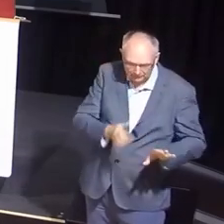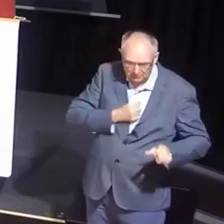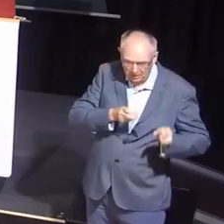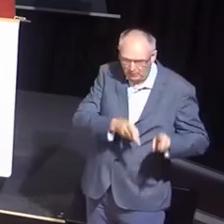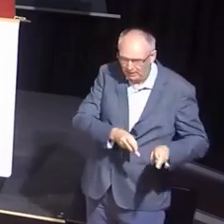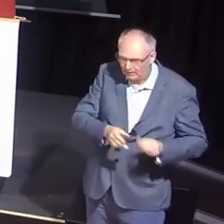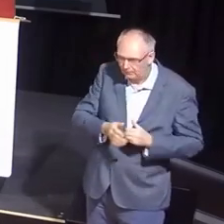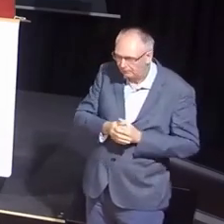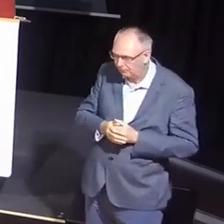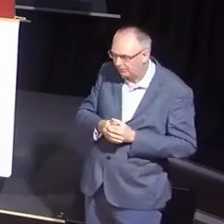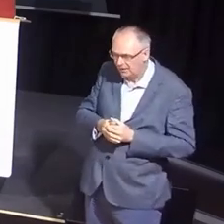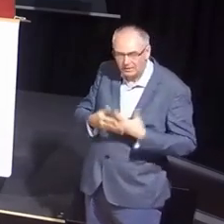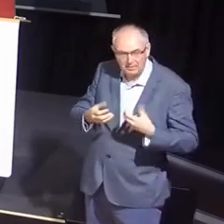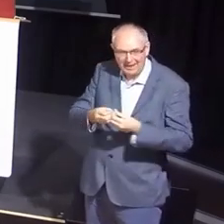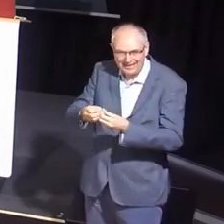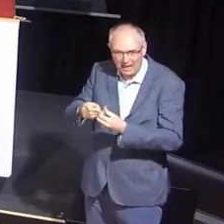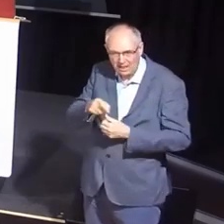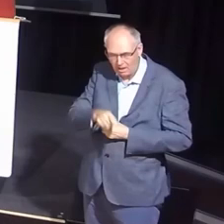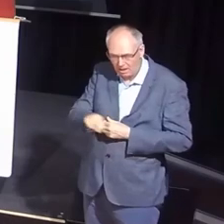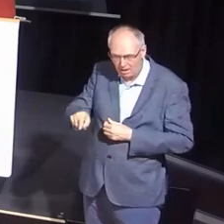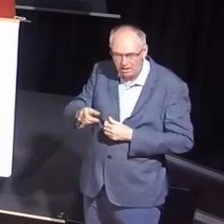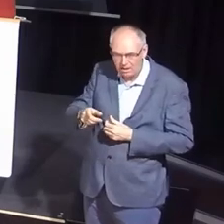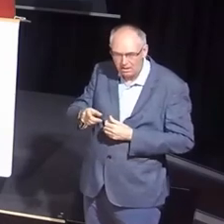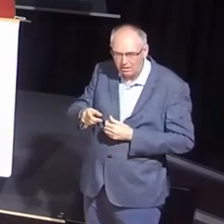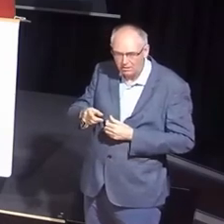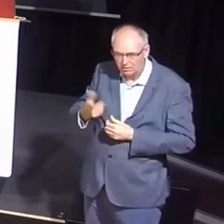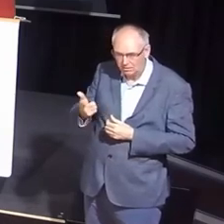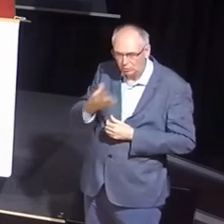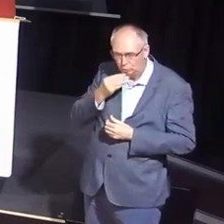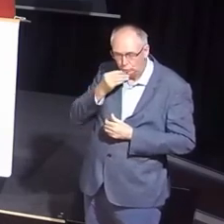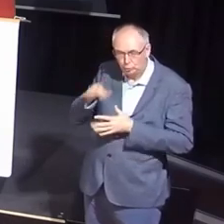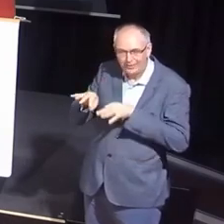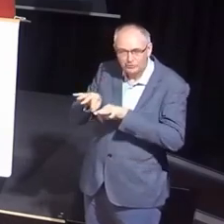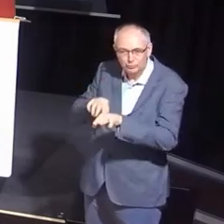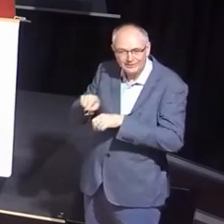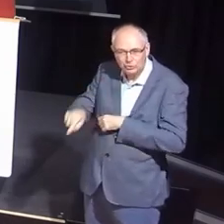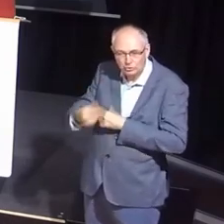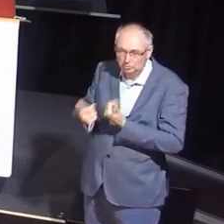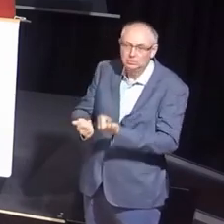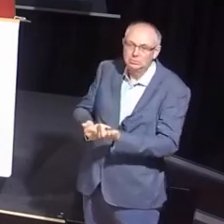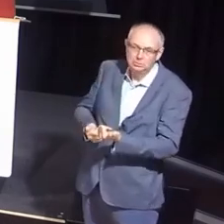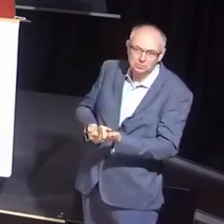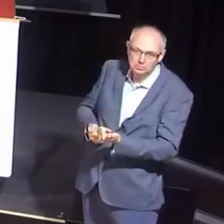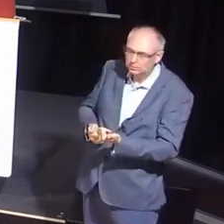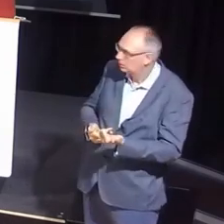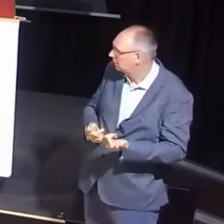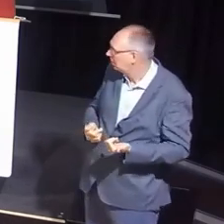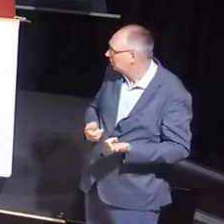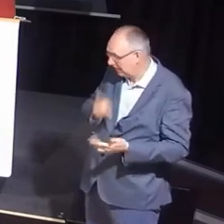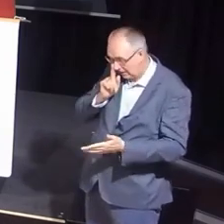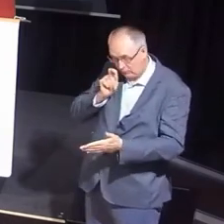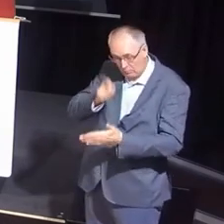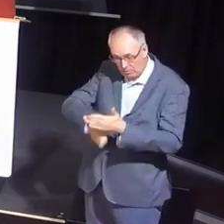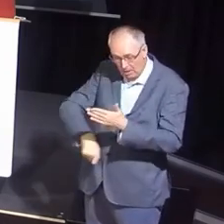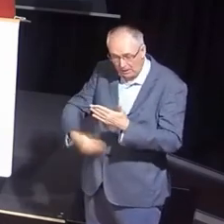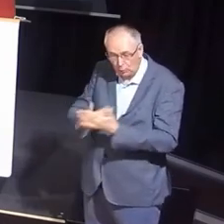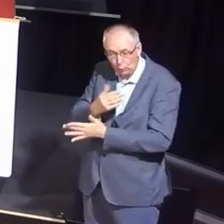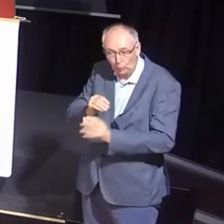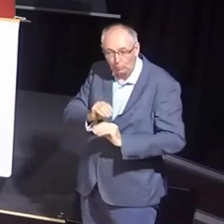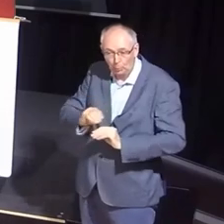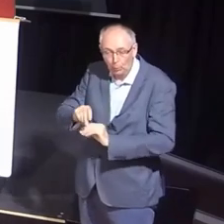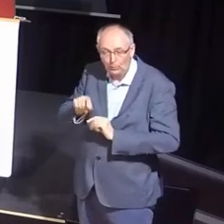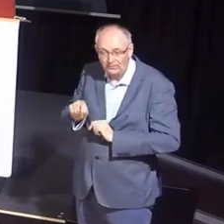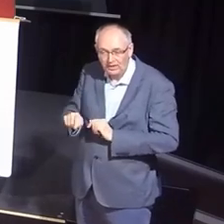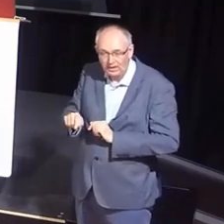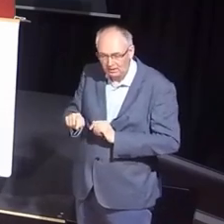playing Bayonetta, when I was able to play it on Switch, it did have, when you would purchase new moves, you just had a